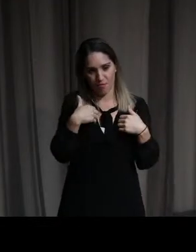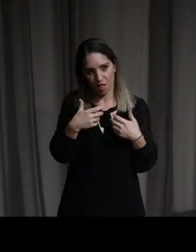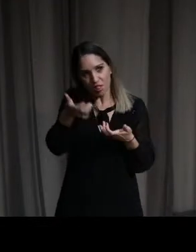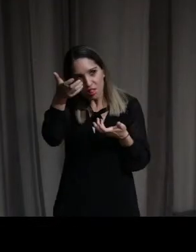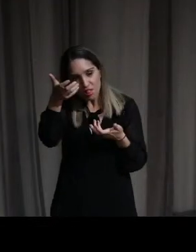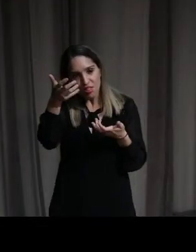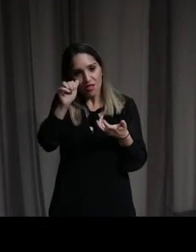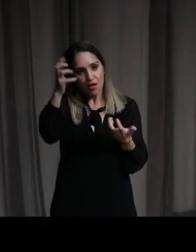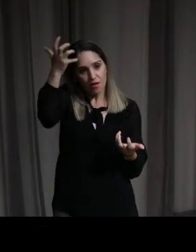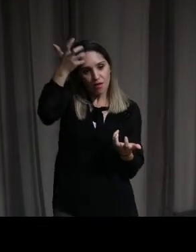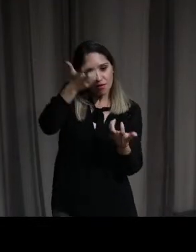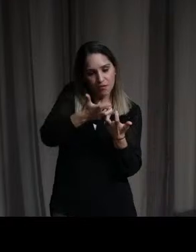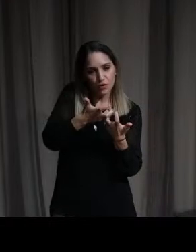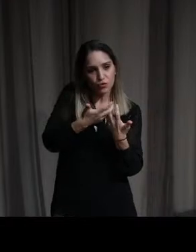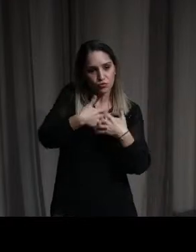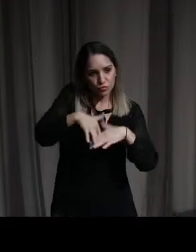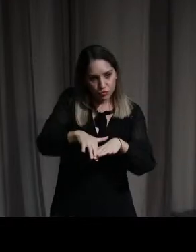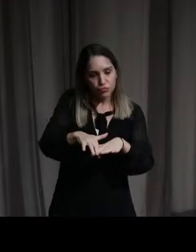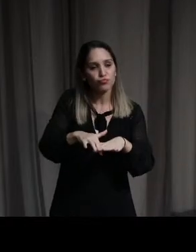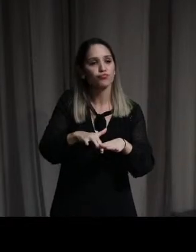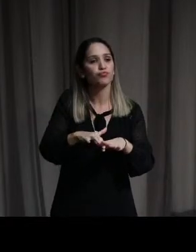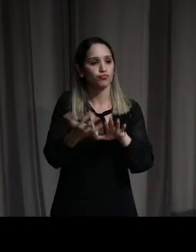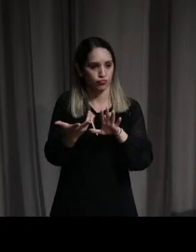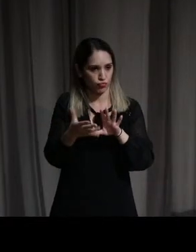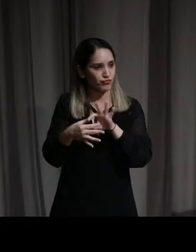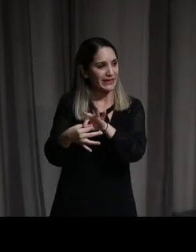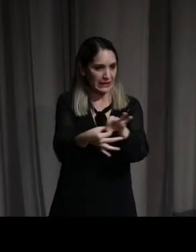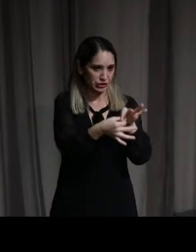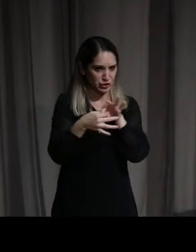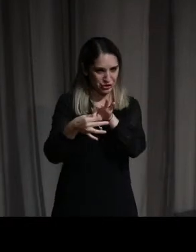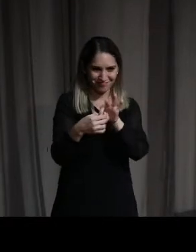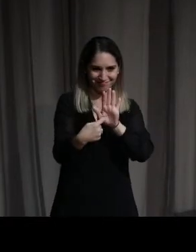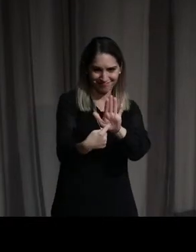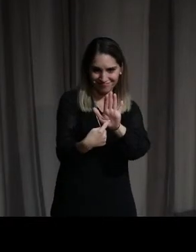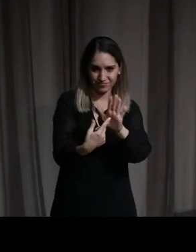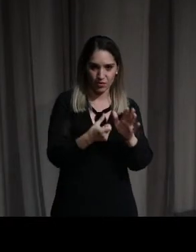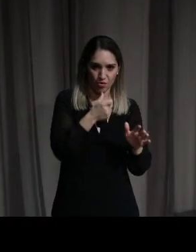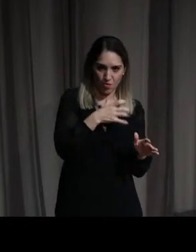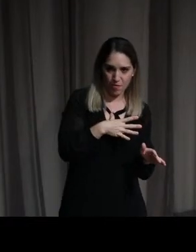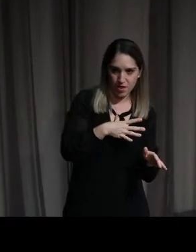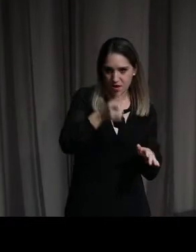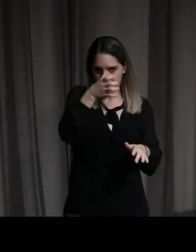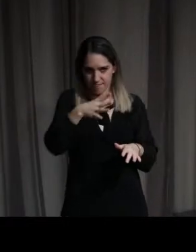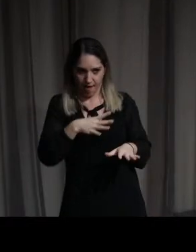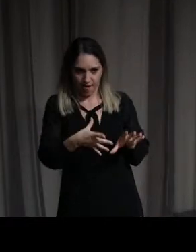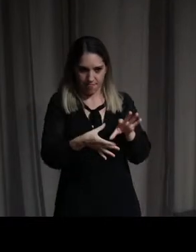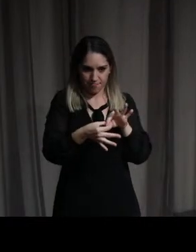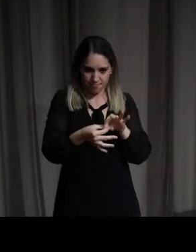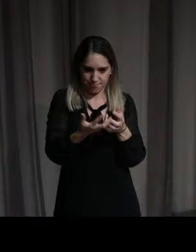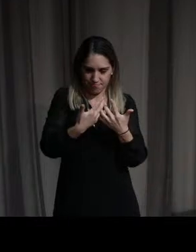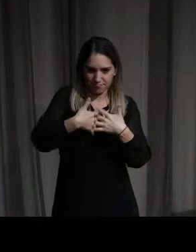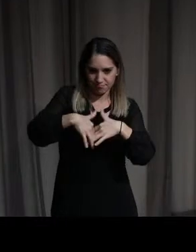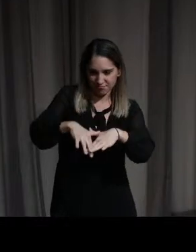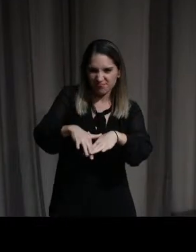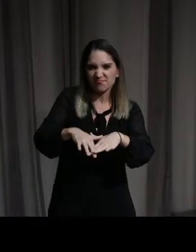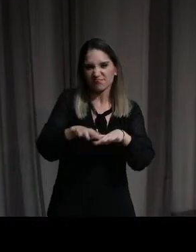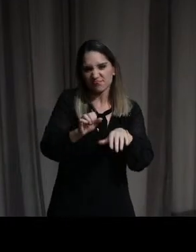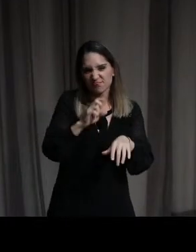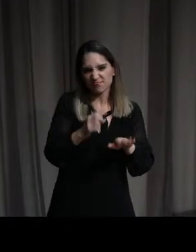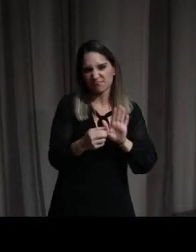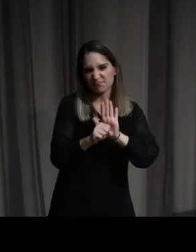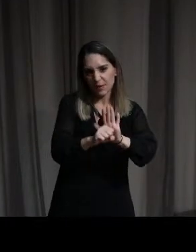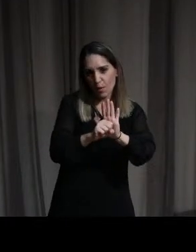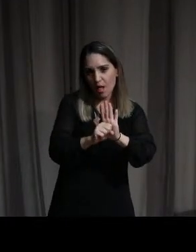interrelationship that man and woman have that is symbolized by, what is like our first introduction to